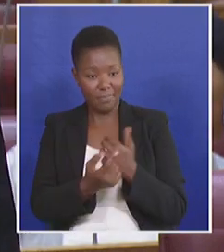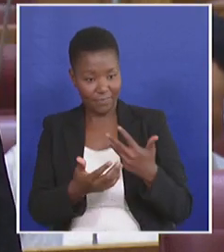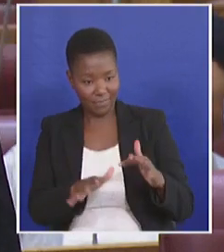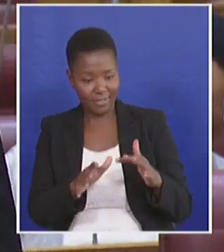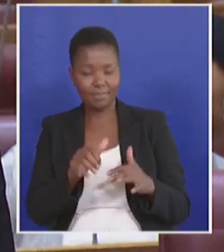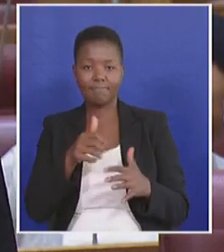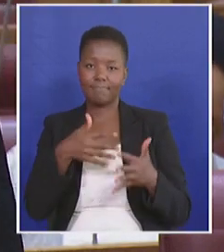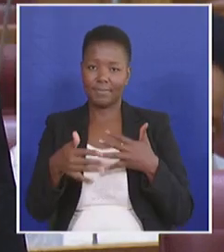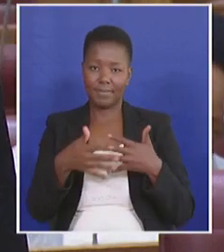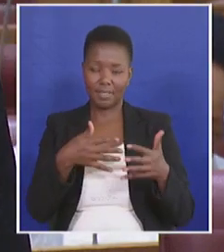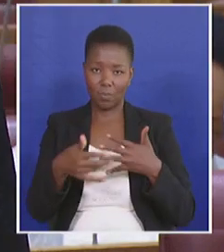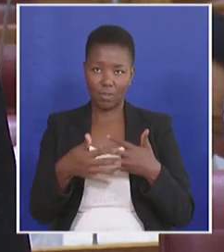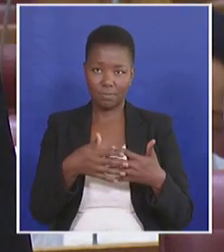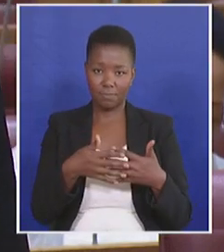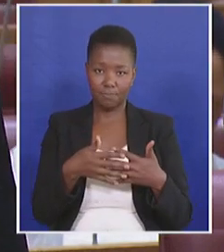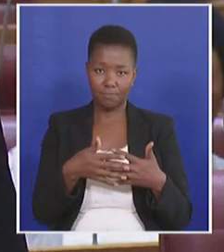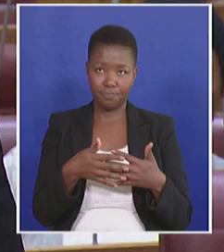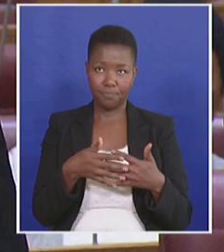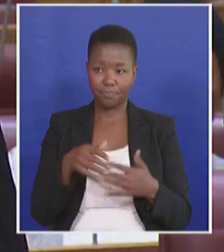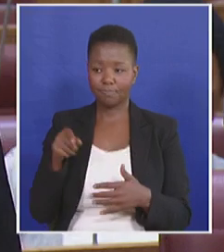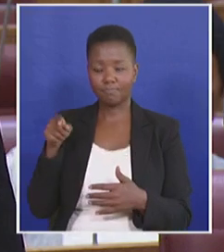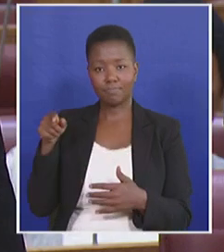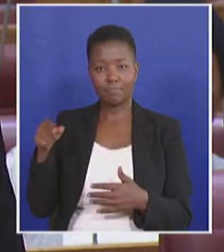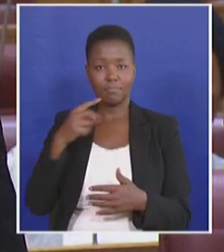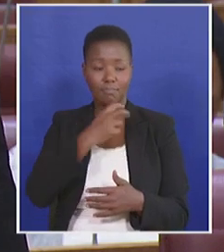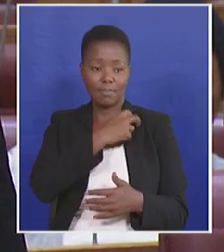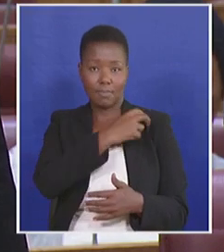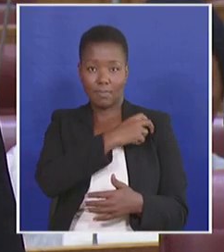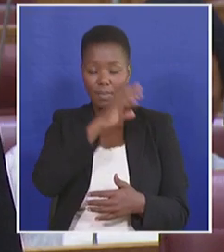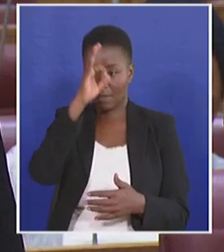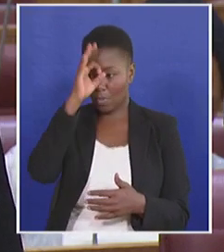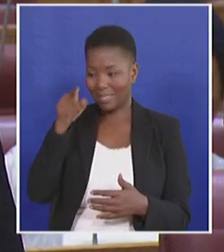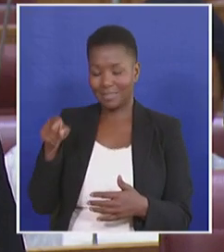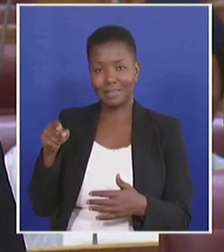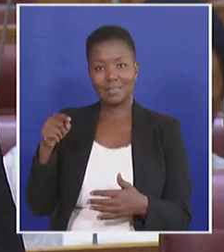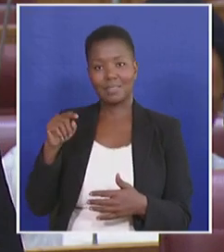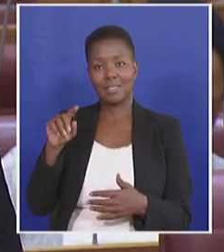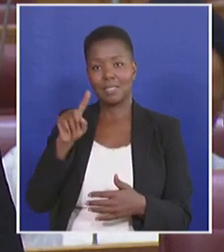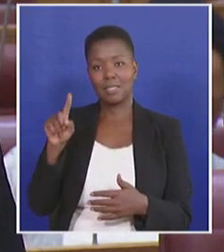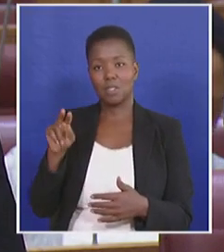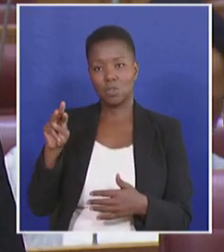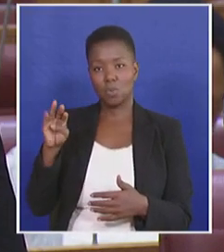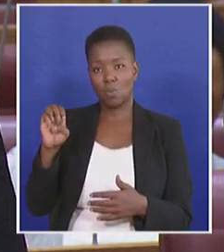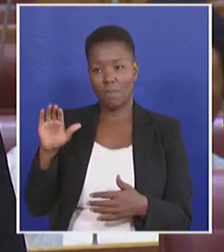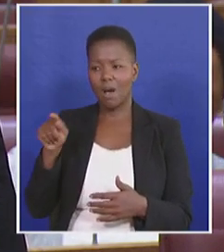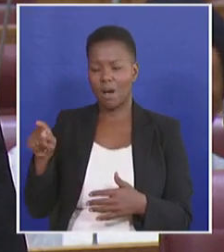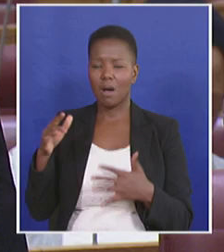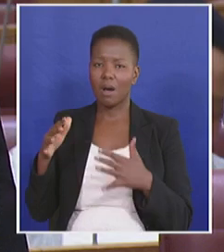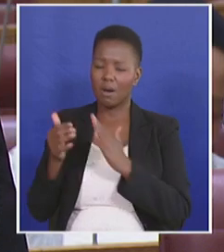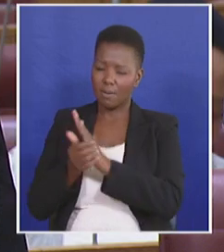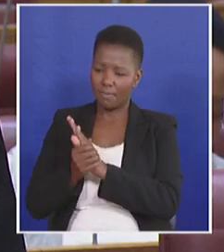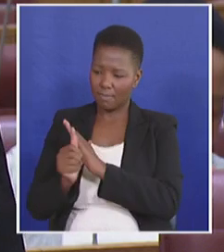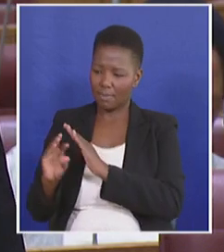General Zuma is a competent manager. and he